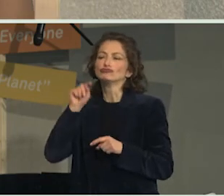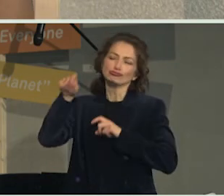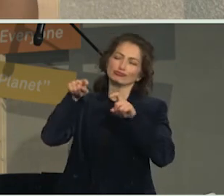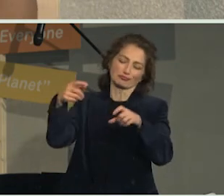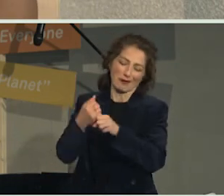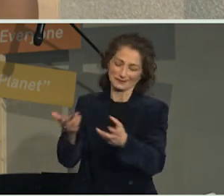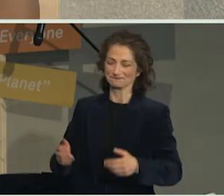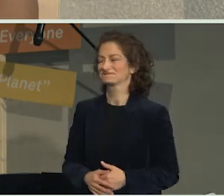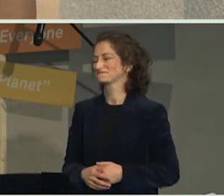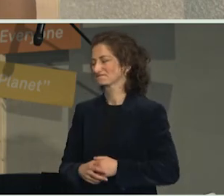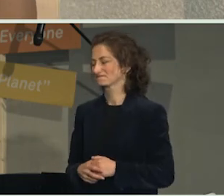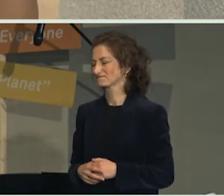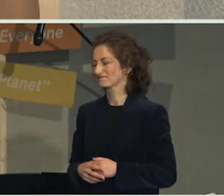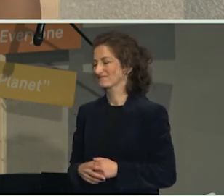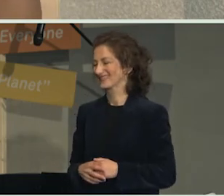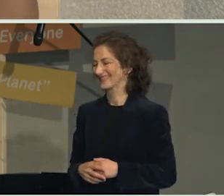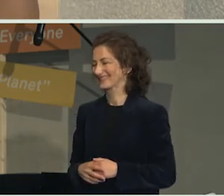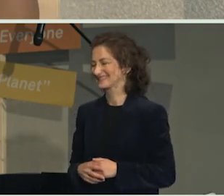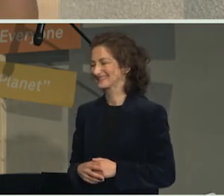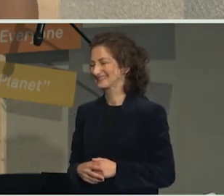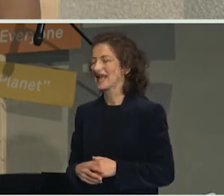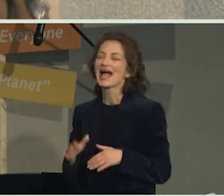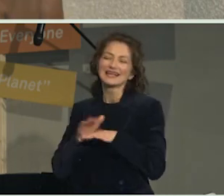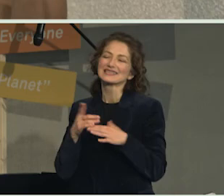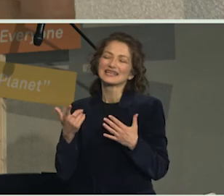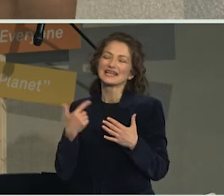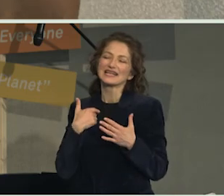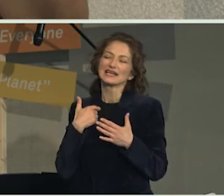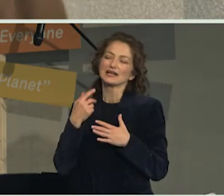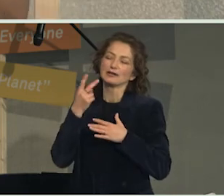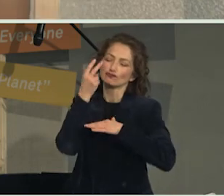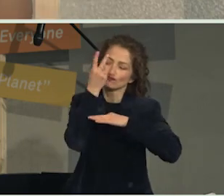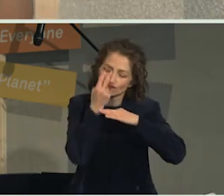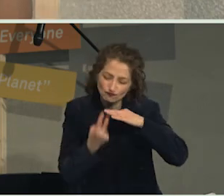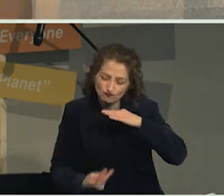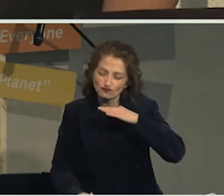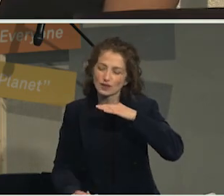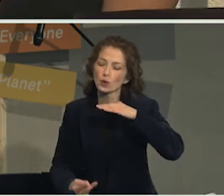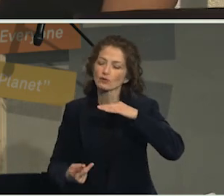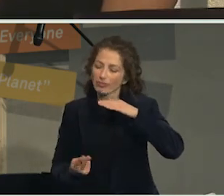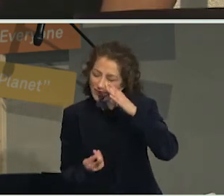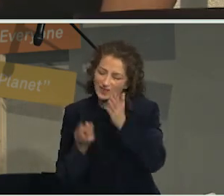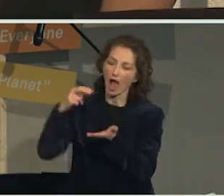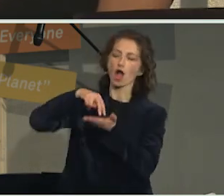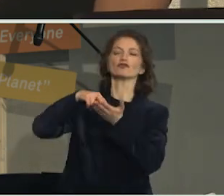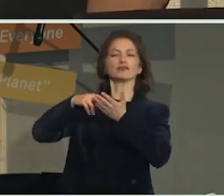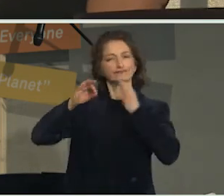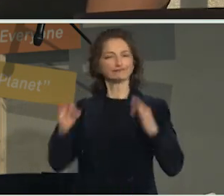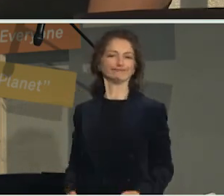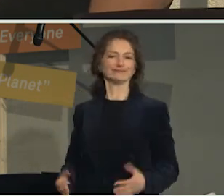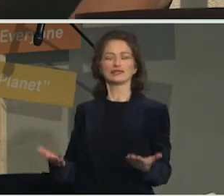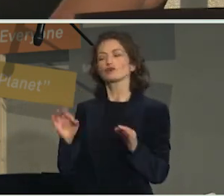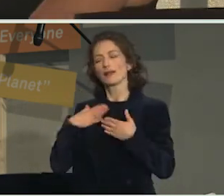in there. So I emerge, I immerse myself, and then I emerge and I feel new again. So it's what I do for my